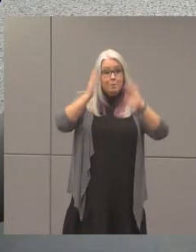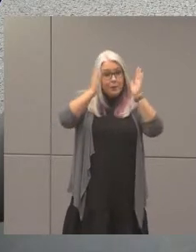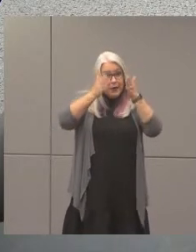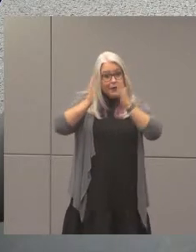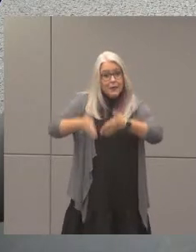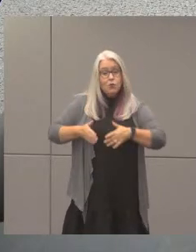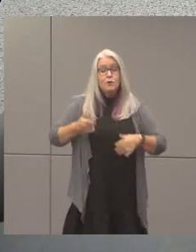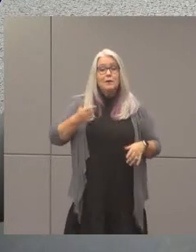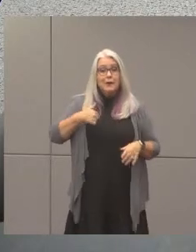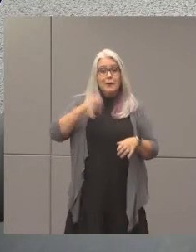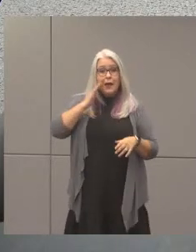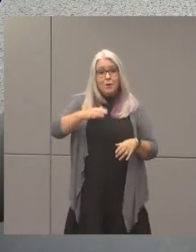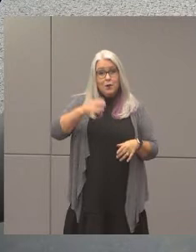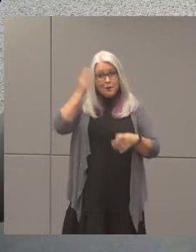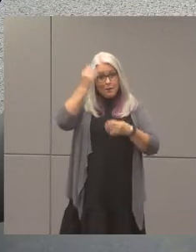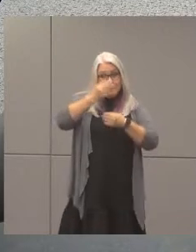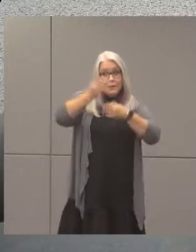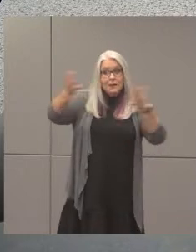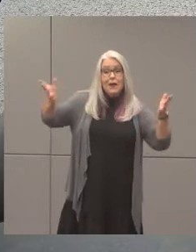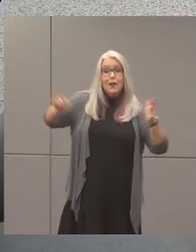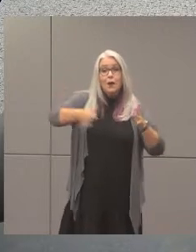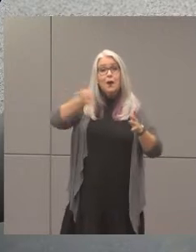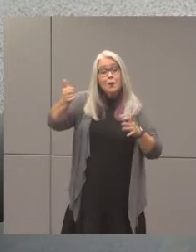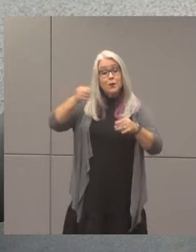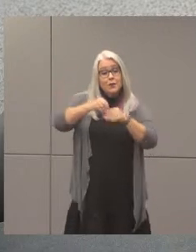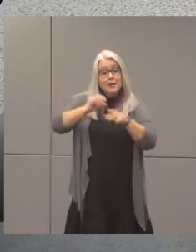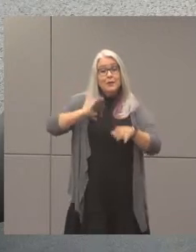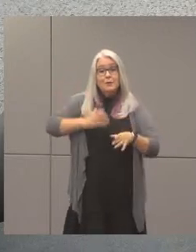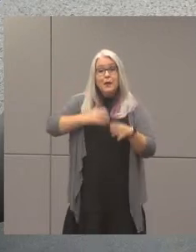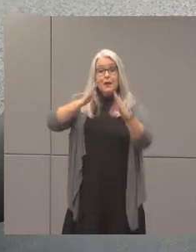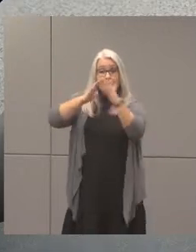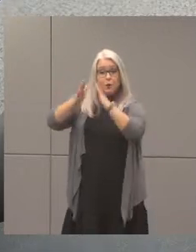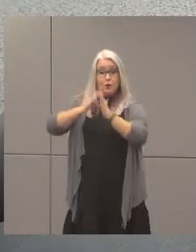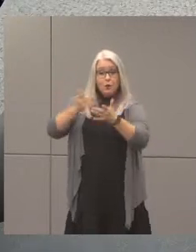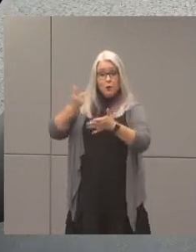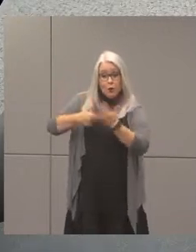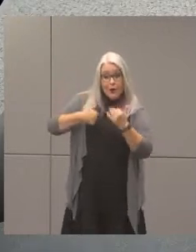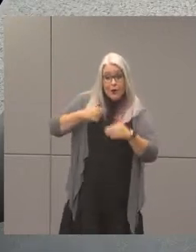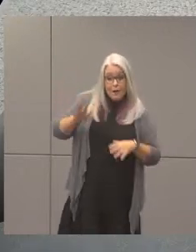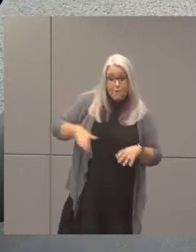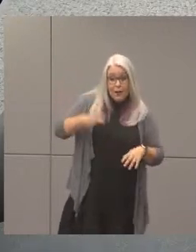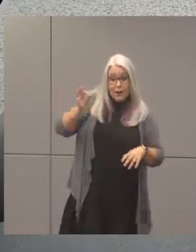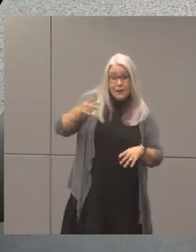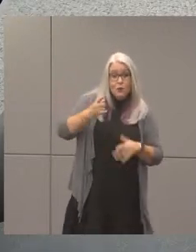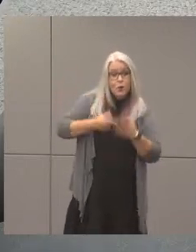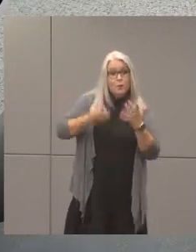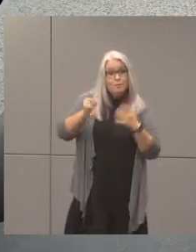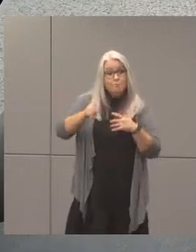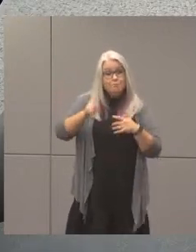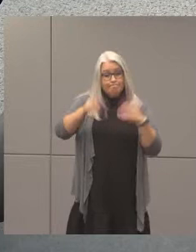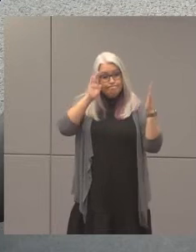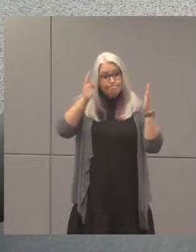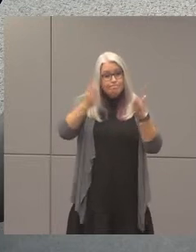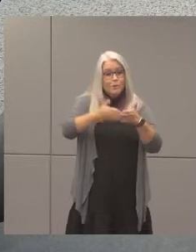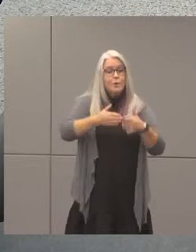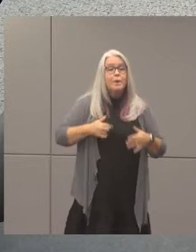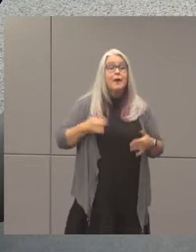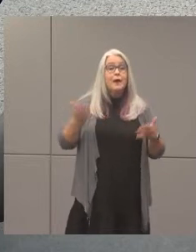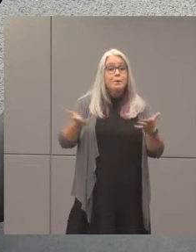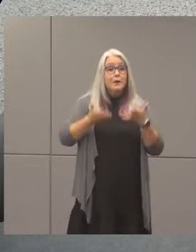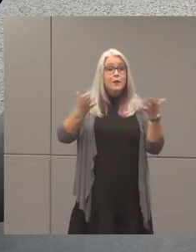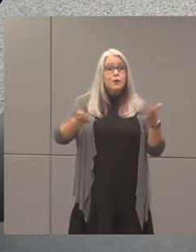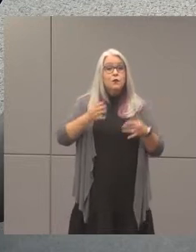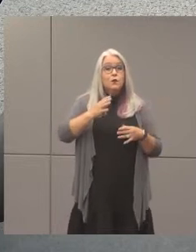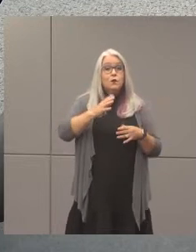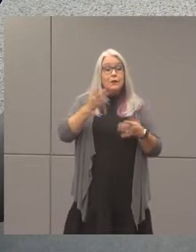and I will tell others in the community what I find and what needs to be addressed. So I'm here tonight to talk about that